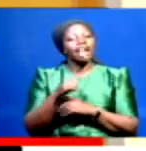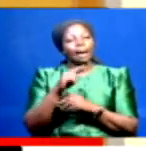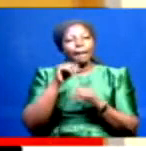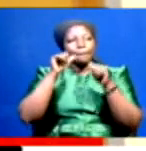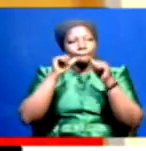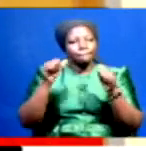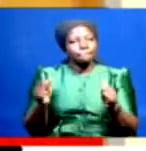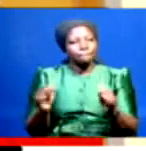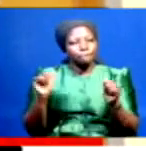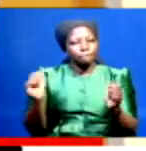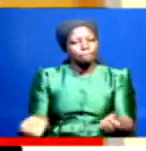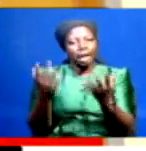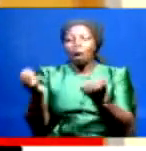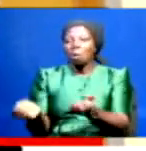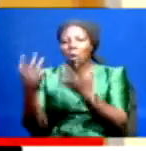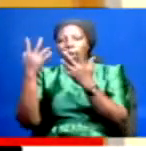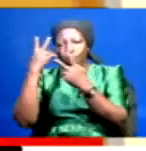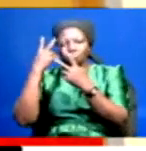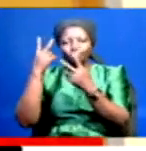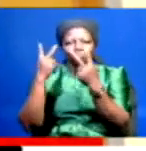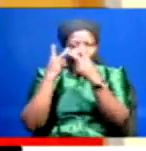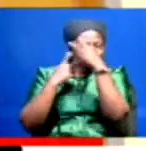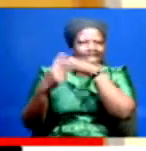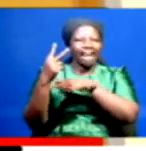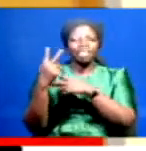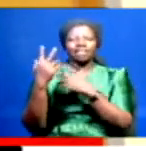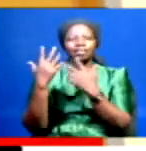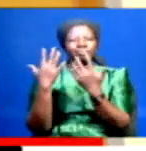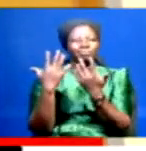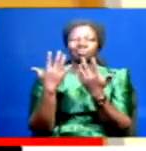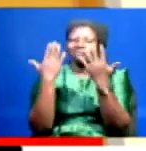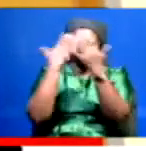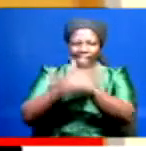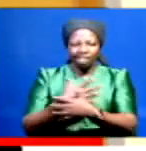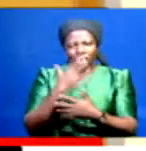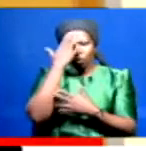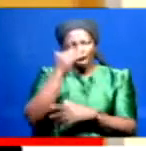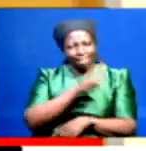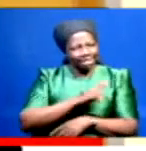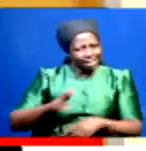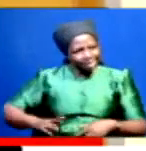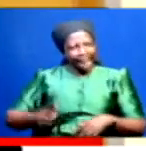prophesying doom and trying to get to the mind, because religion is very powerful. Yes. And now the problem we have been